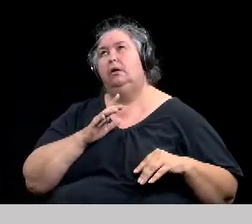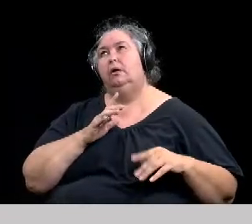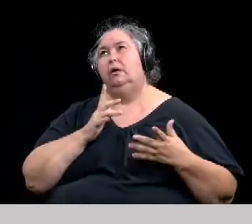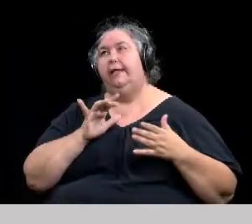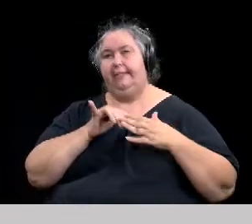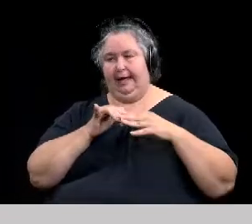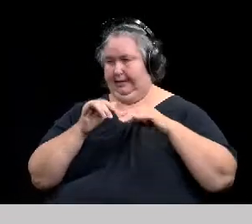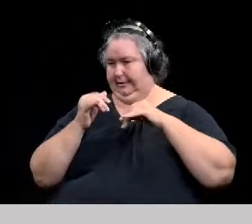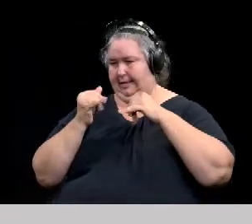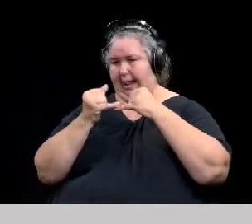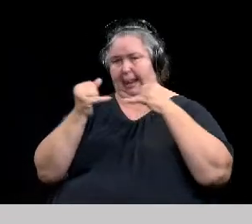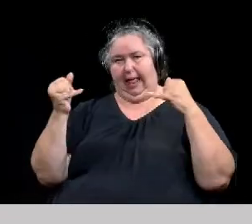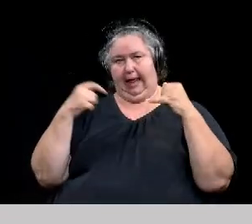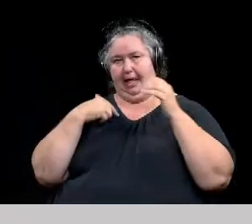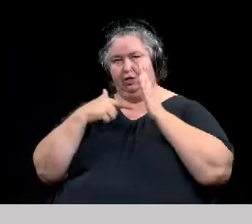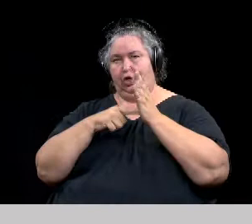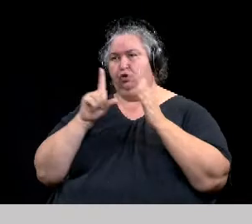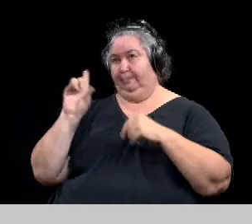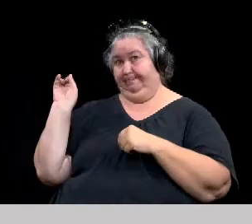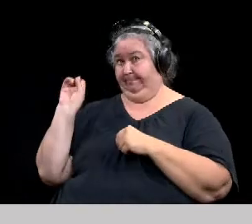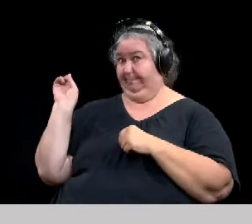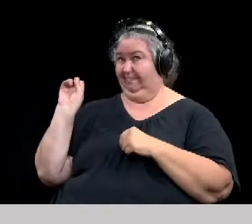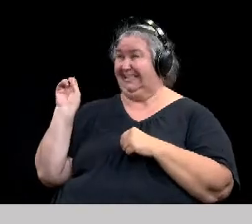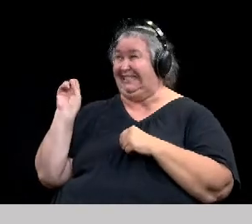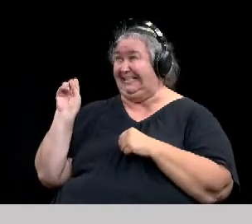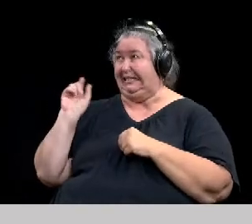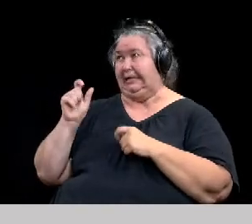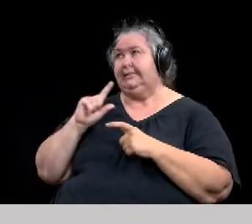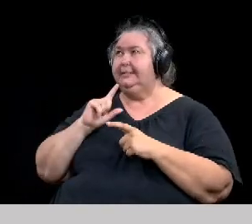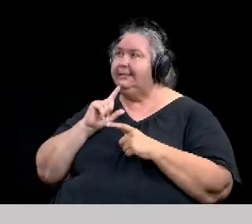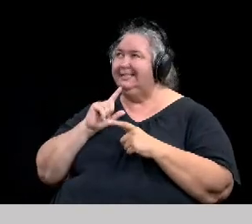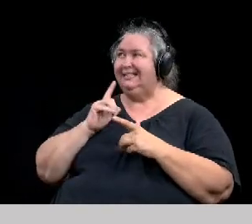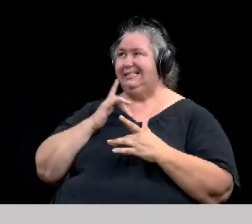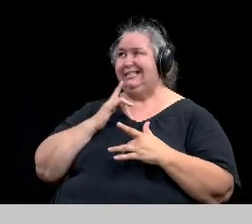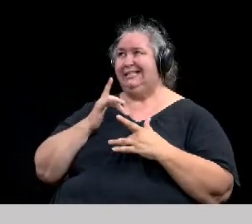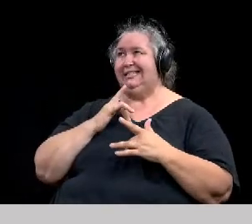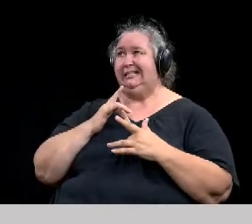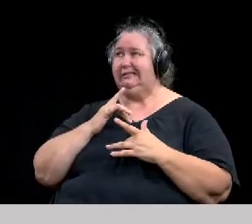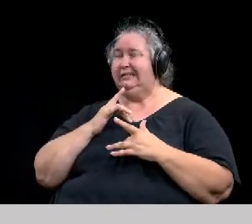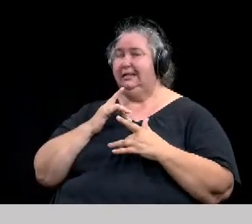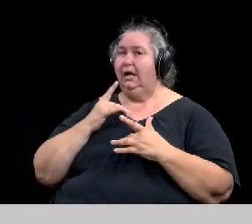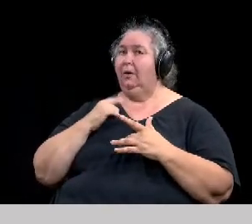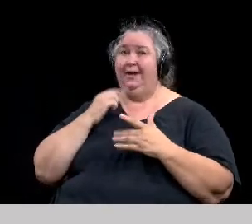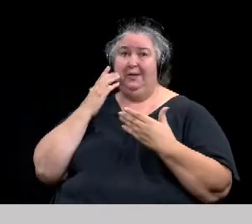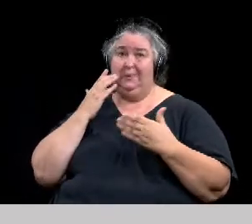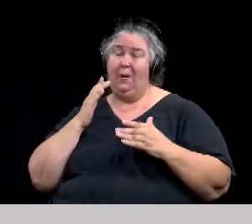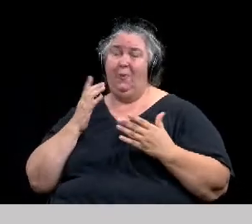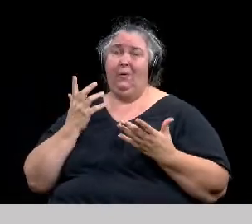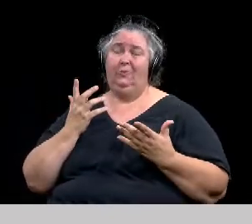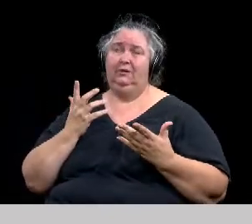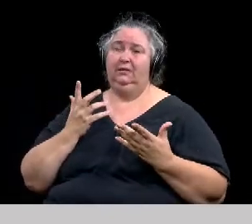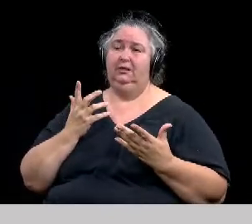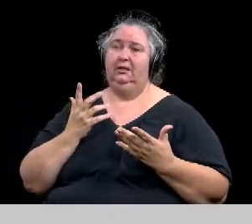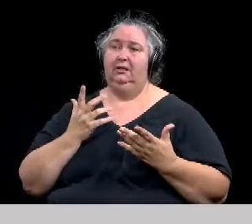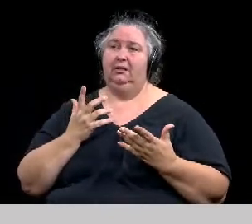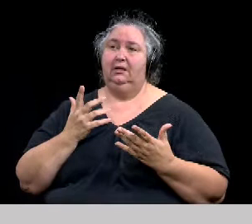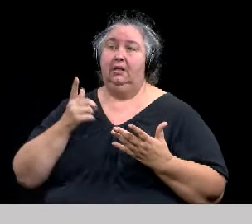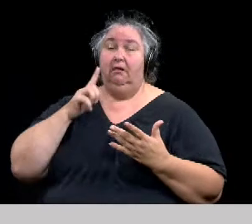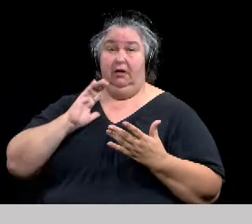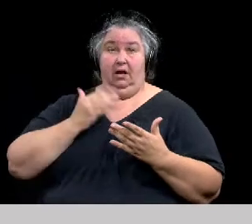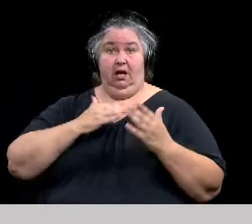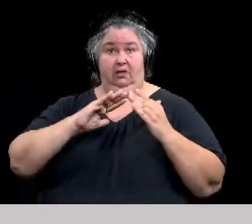showed you before here concerning, because again, we don't know exactly for our